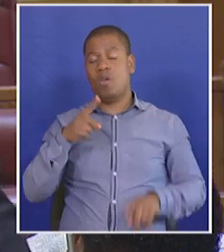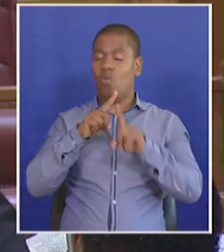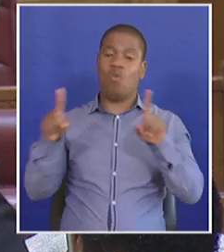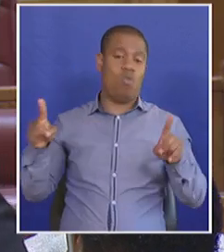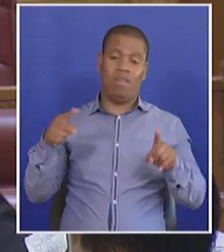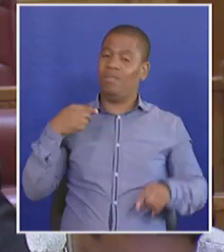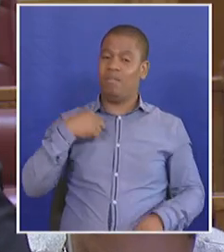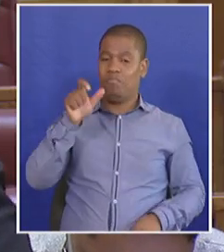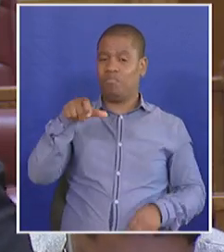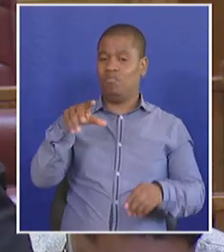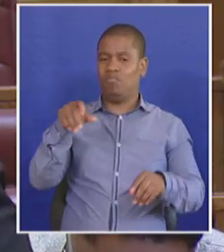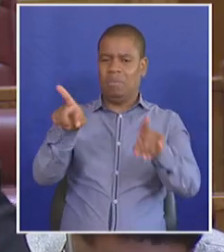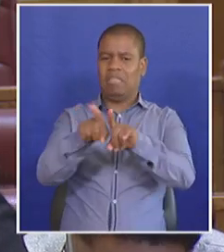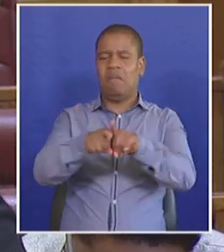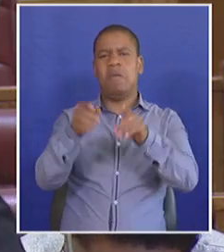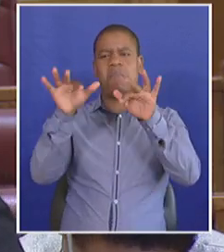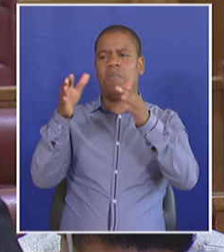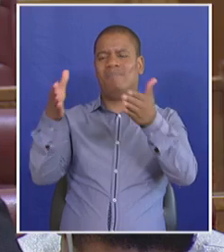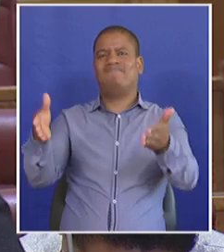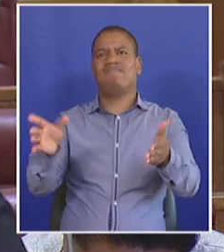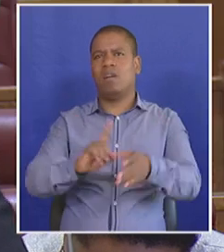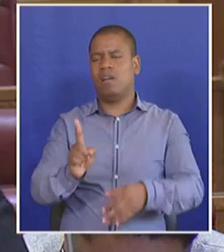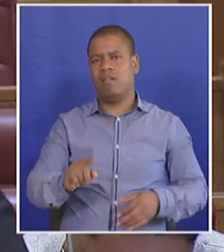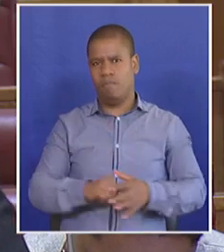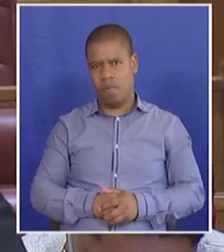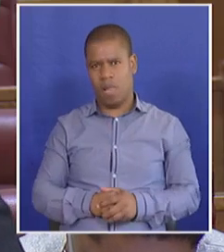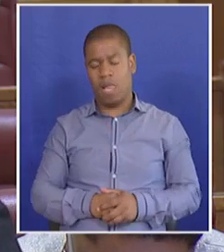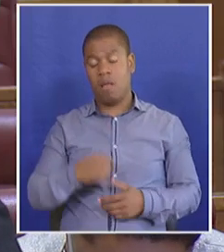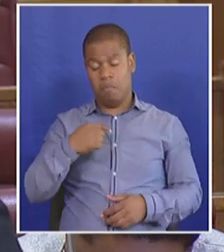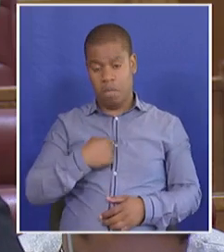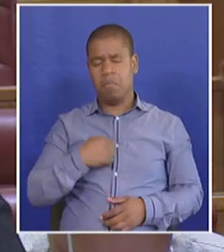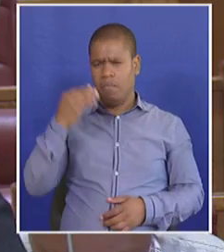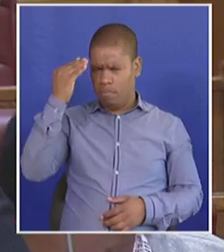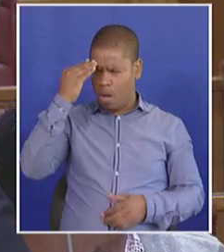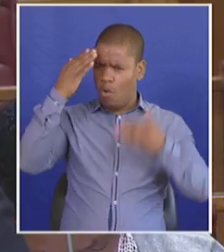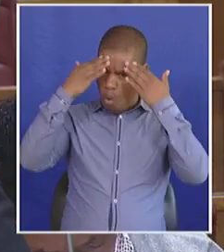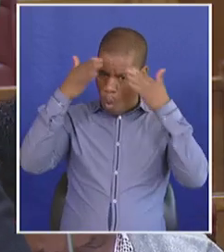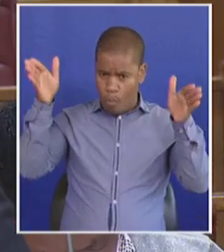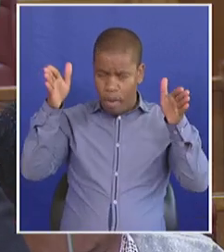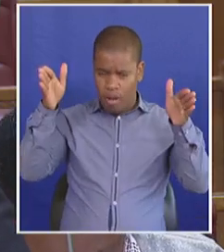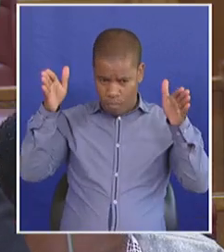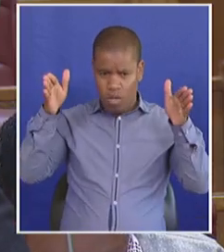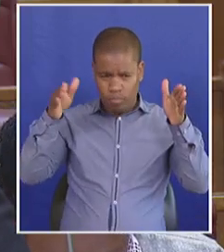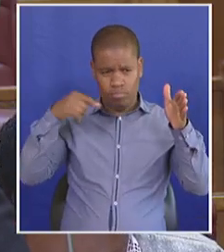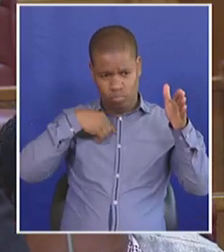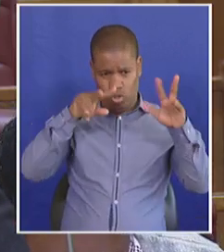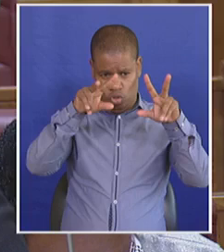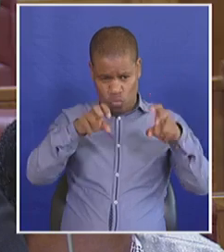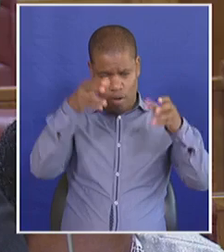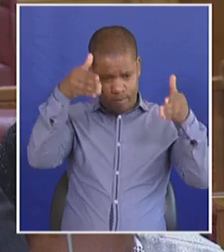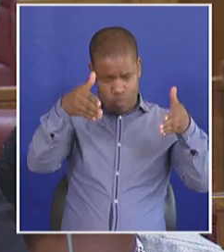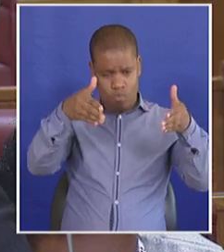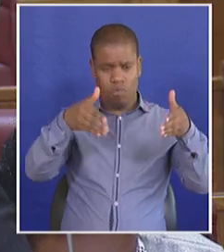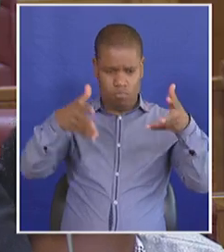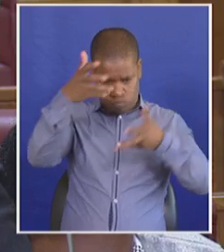of an individual, really. I objectively, at all material times, try to deal with matters before